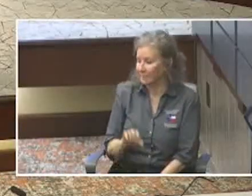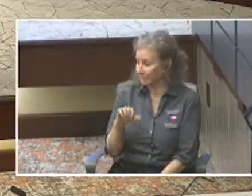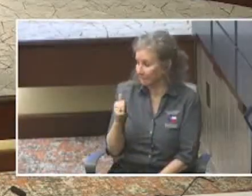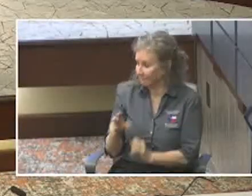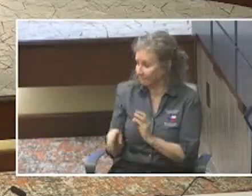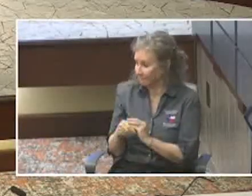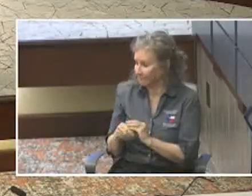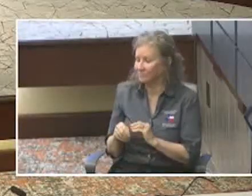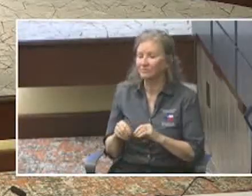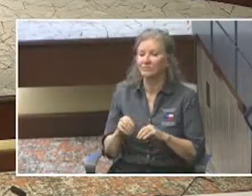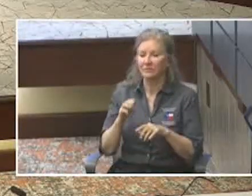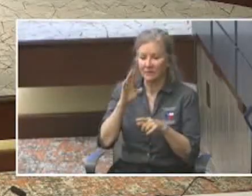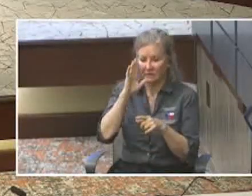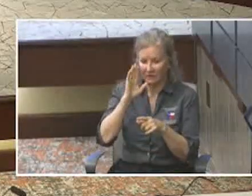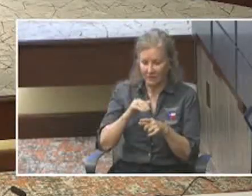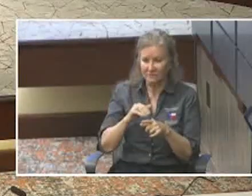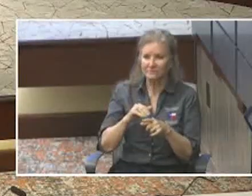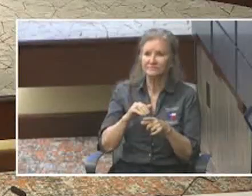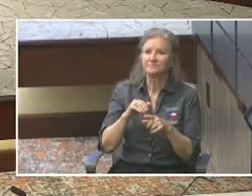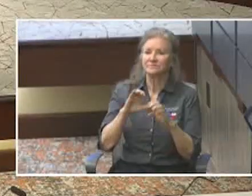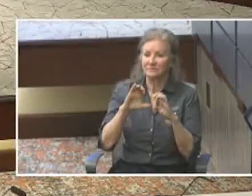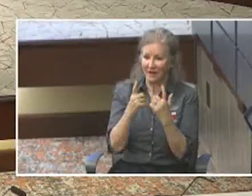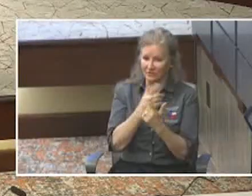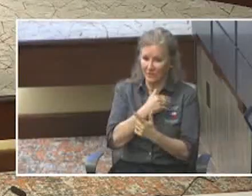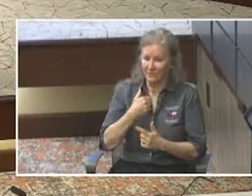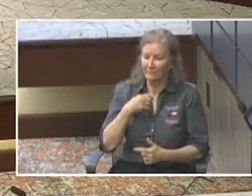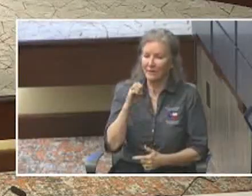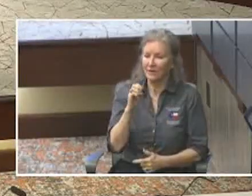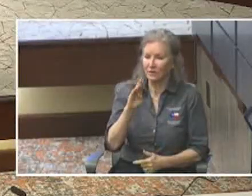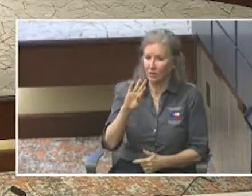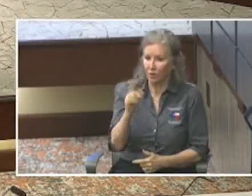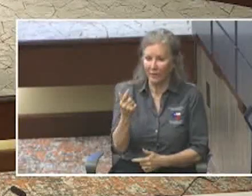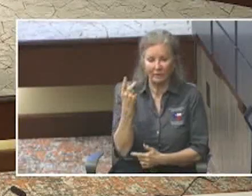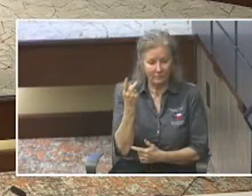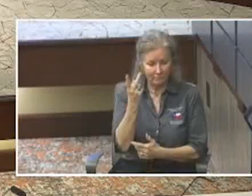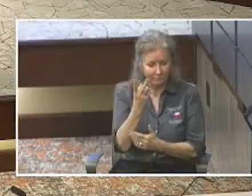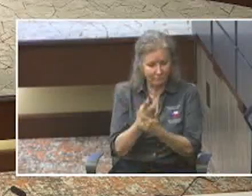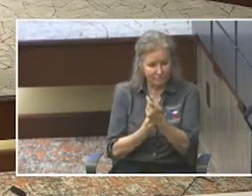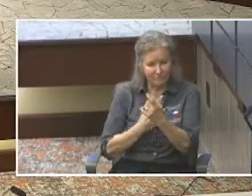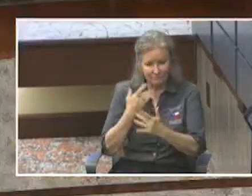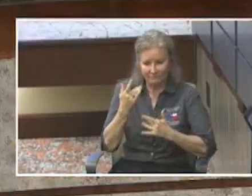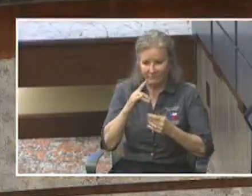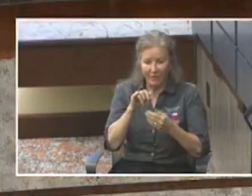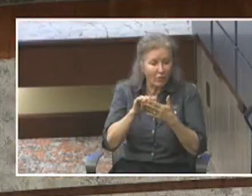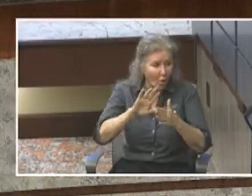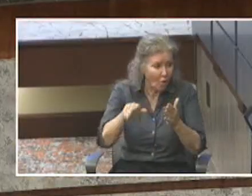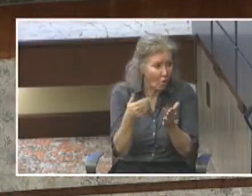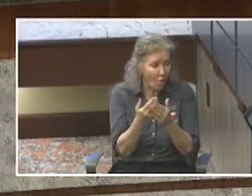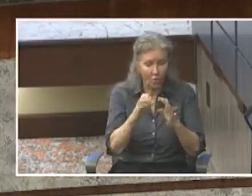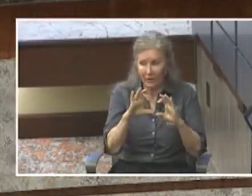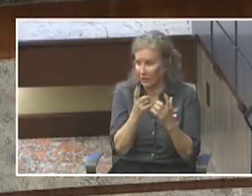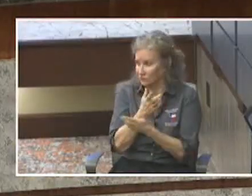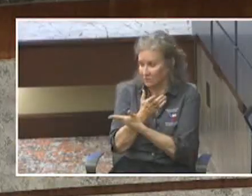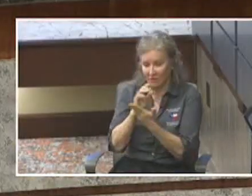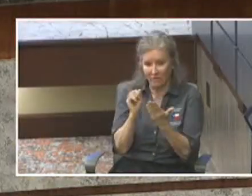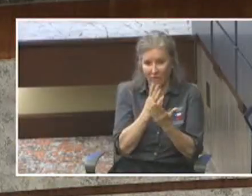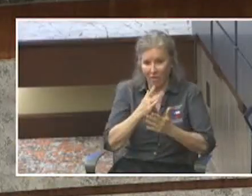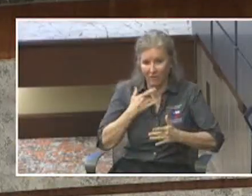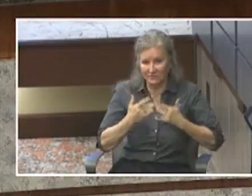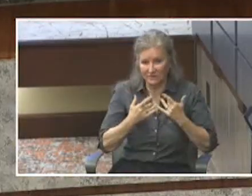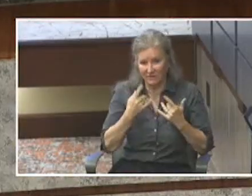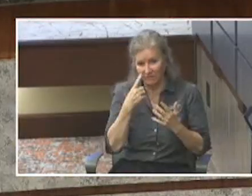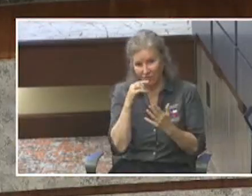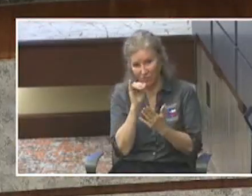Councilmember Ewing and I are very excited about that, as well as the whole council. And I wanted to give a shout out as